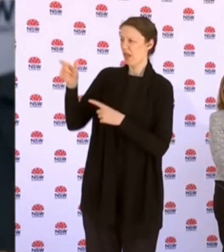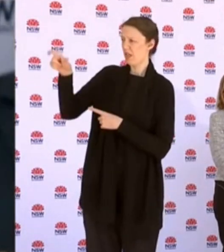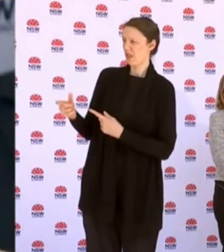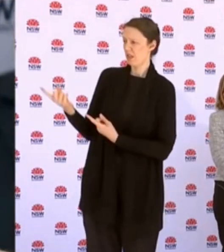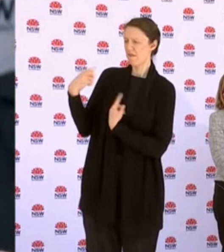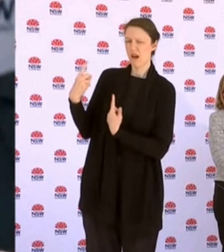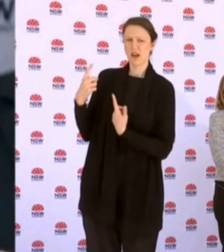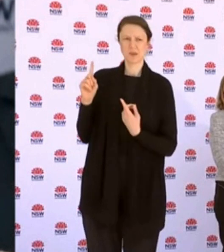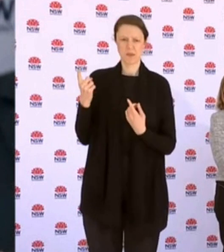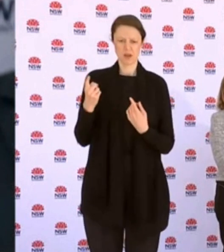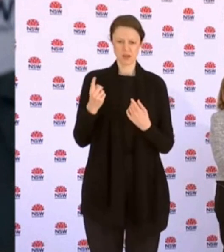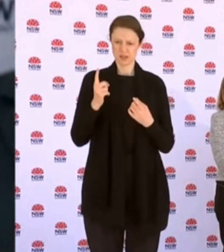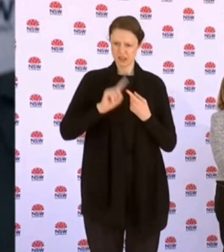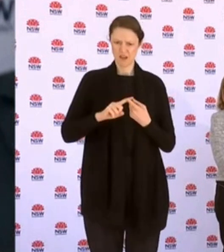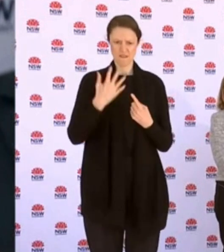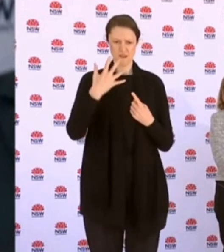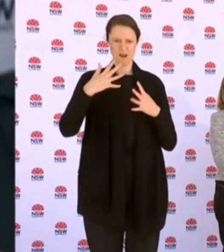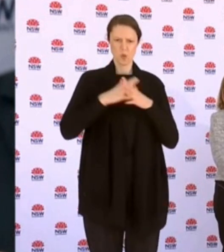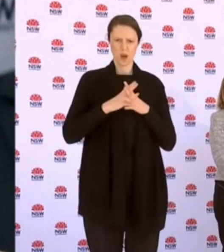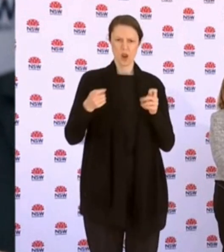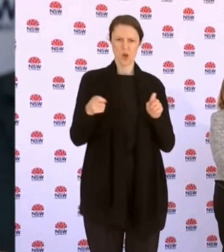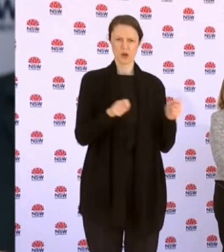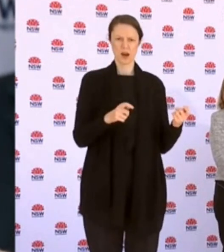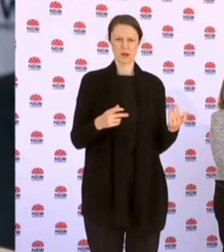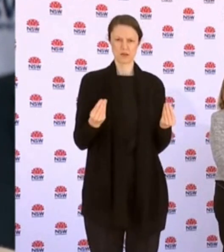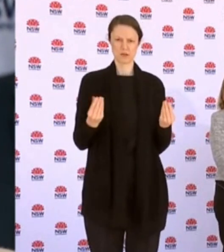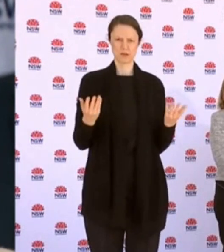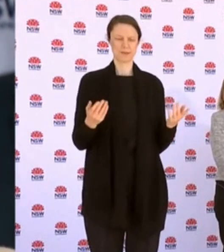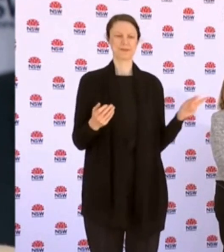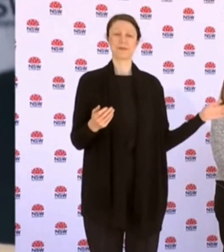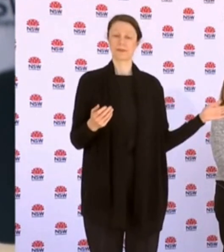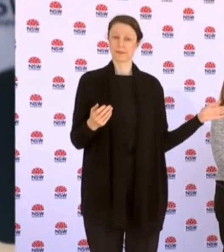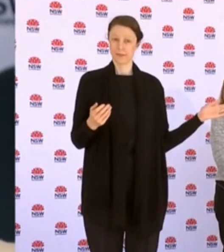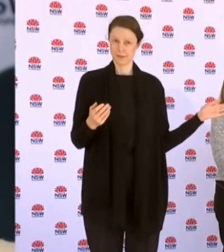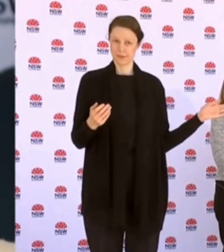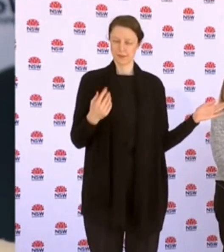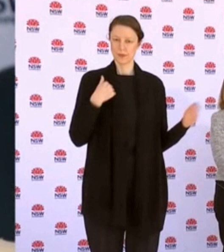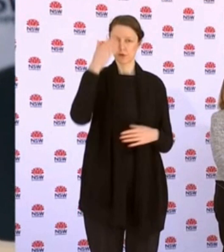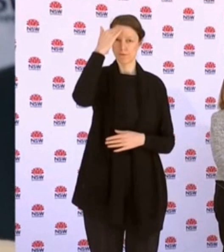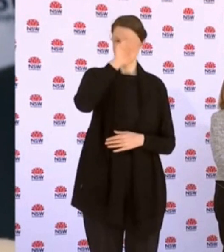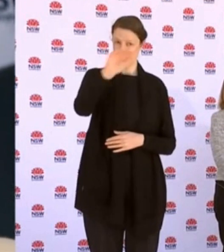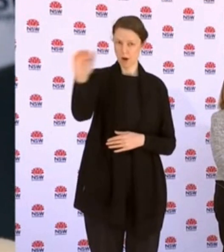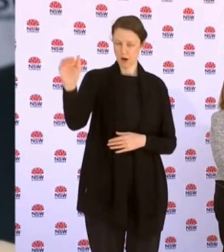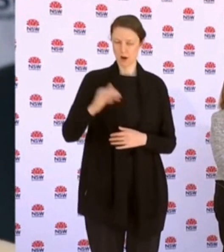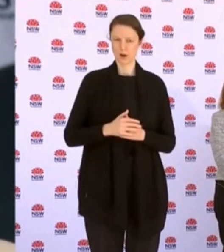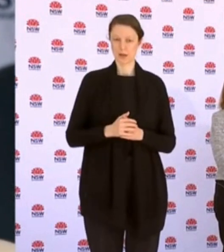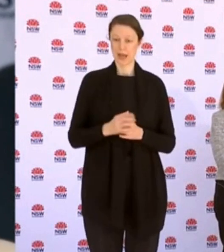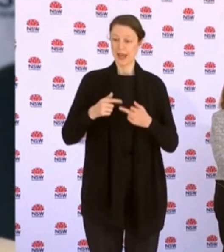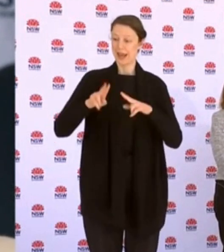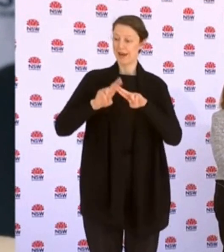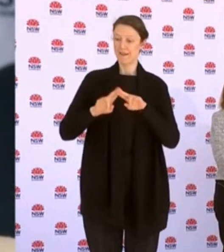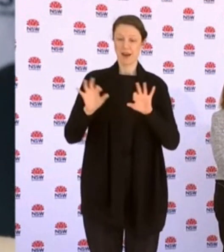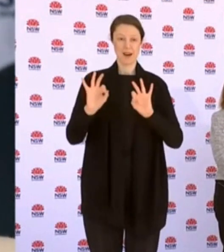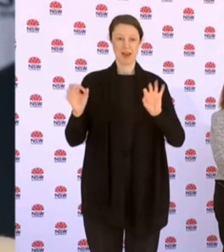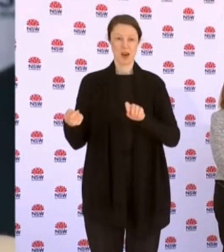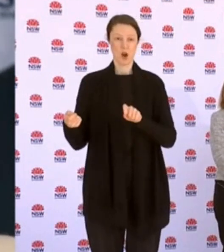the people of New South Wales is, had we not, and I think I mentioned this the day we went into lockdown and the next few days, had we not taken